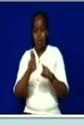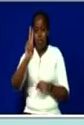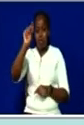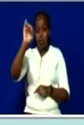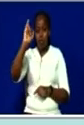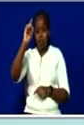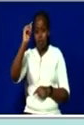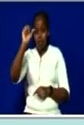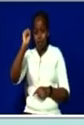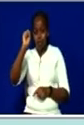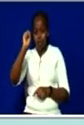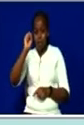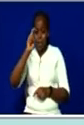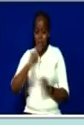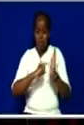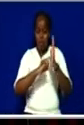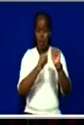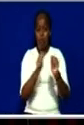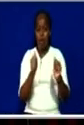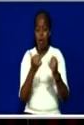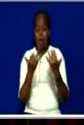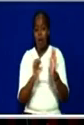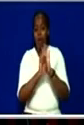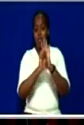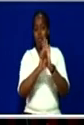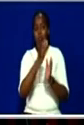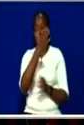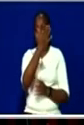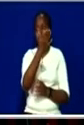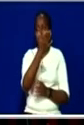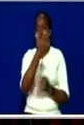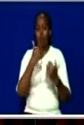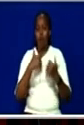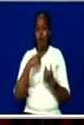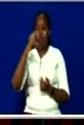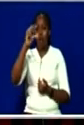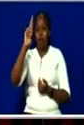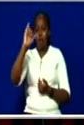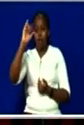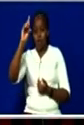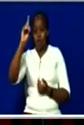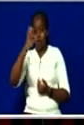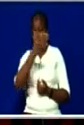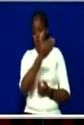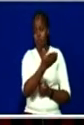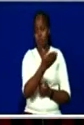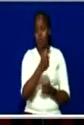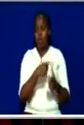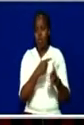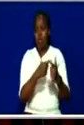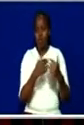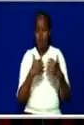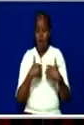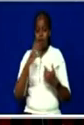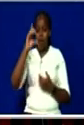example, if this is our grid, so we have a schedule or a data that